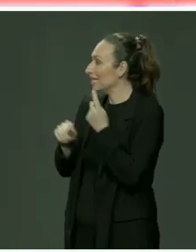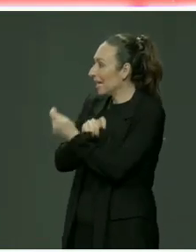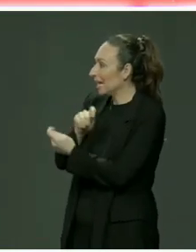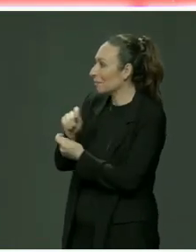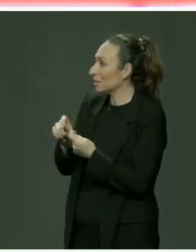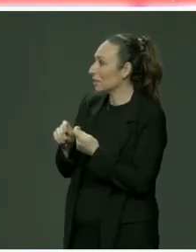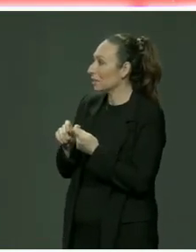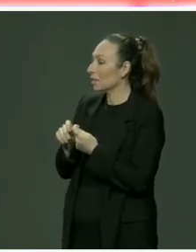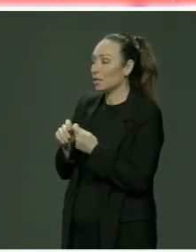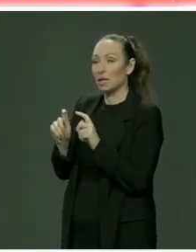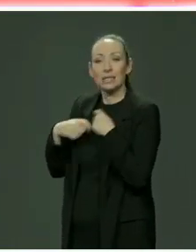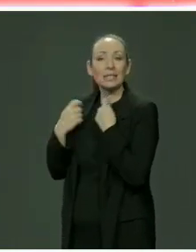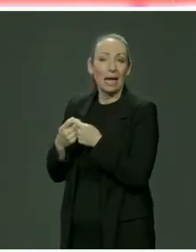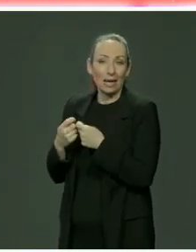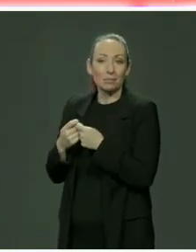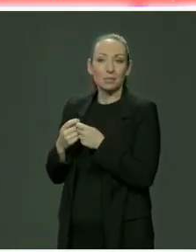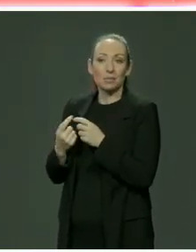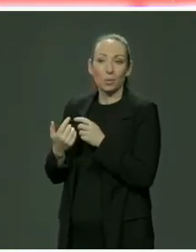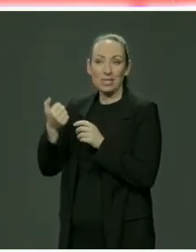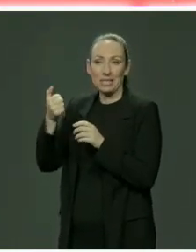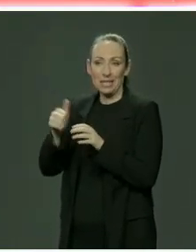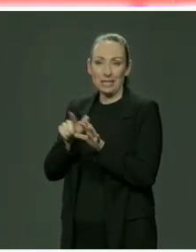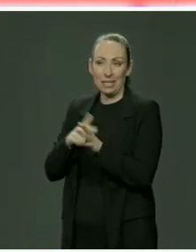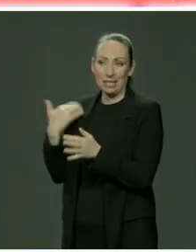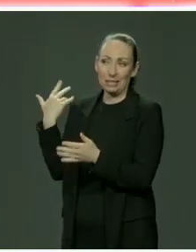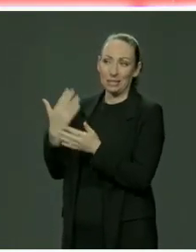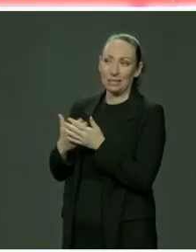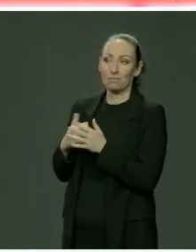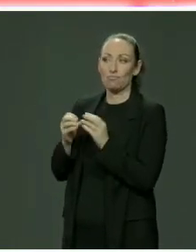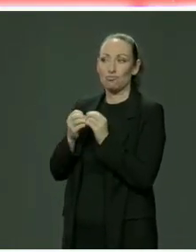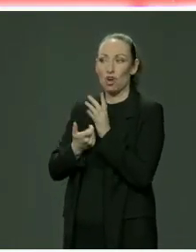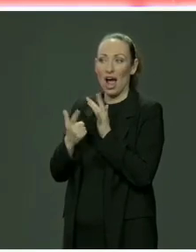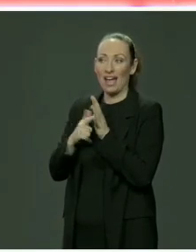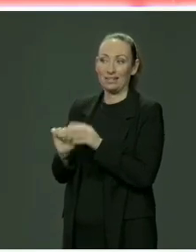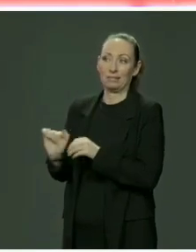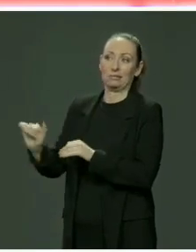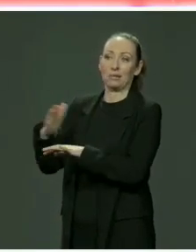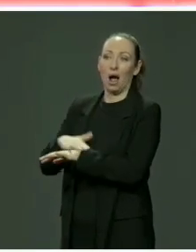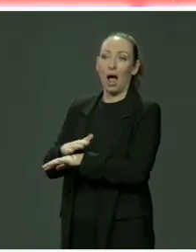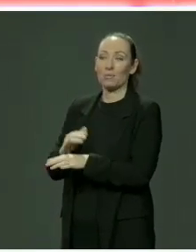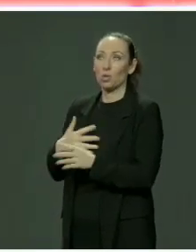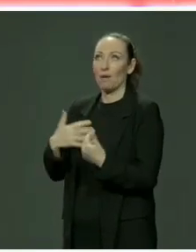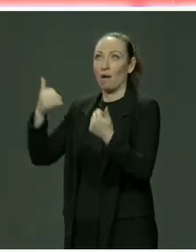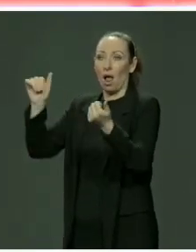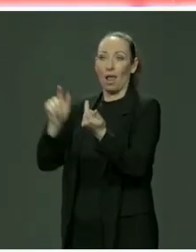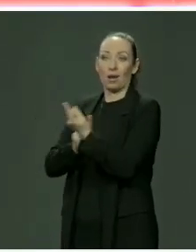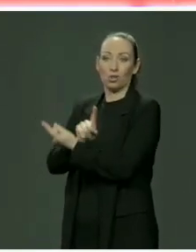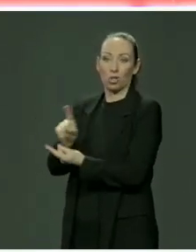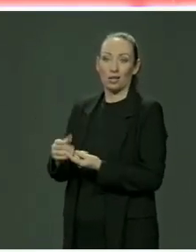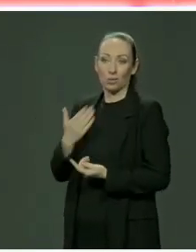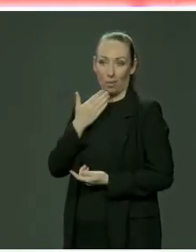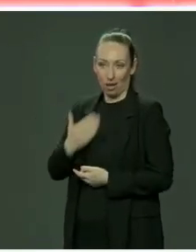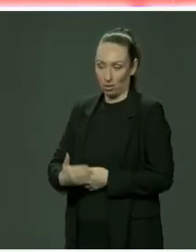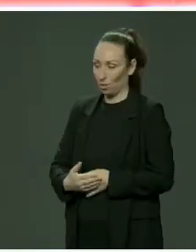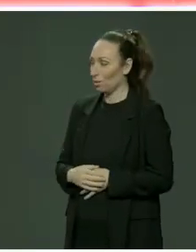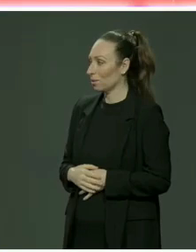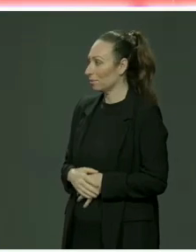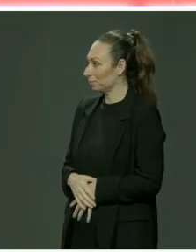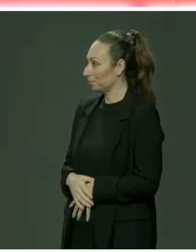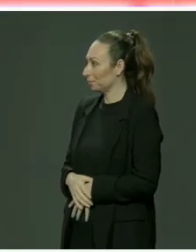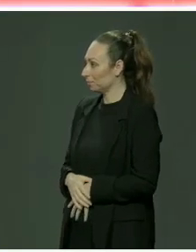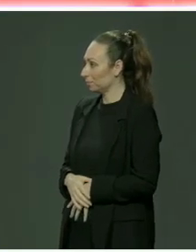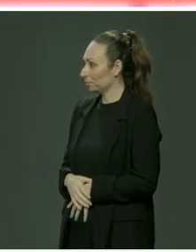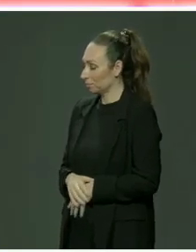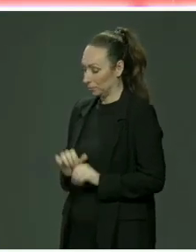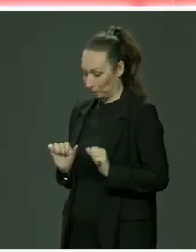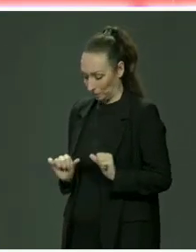years since the Brian Hartzer days. So I'm glad we finally got to have a chat. Thanks for that, Peter. All